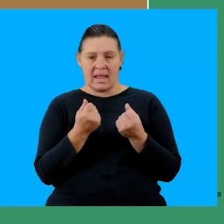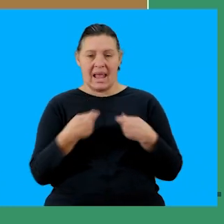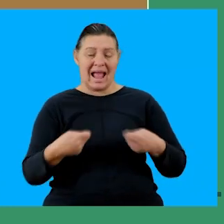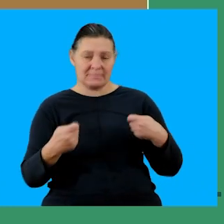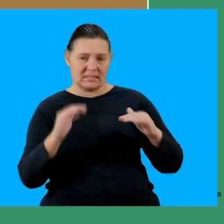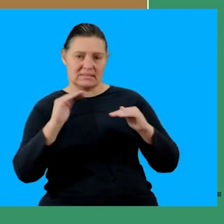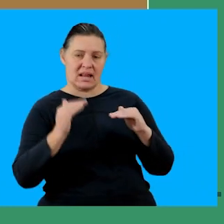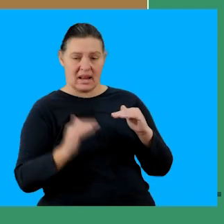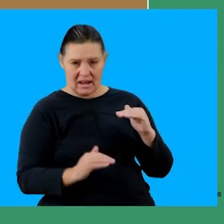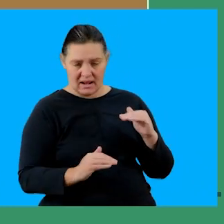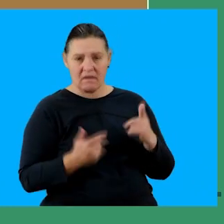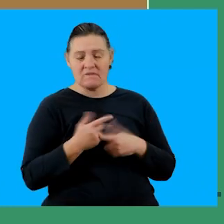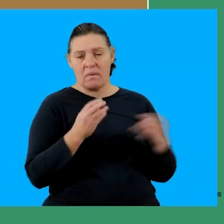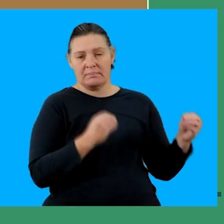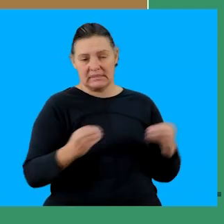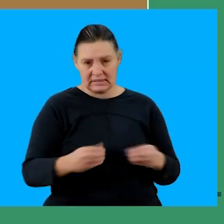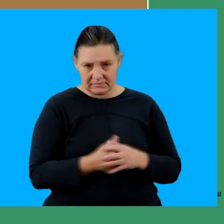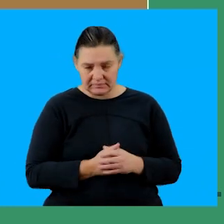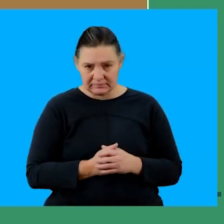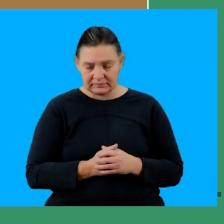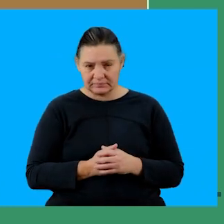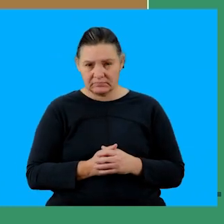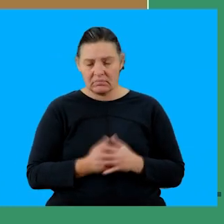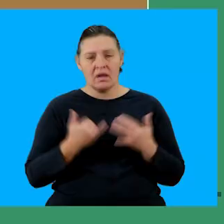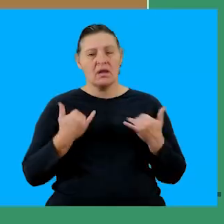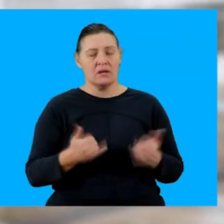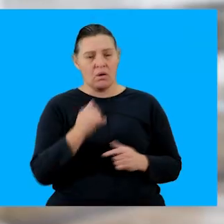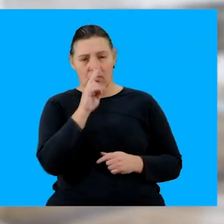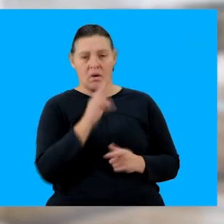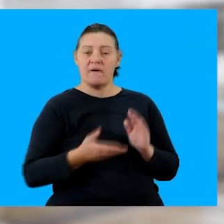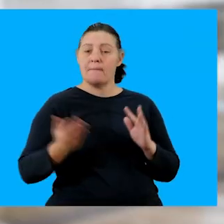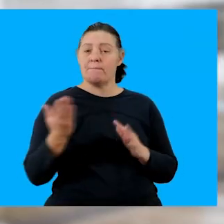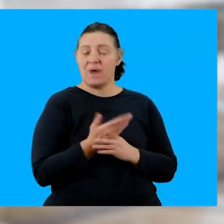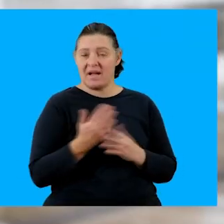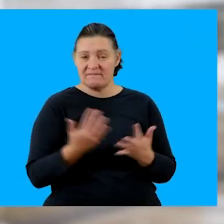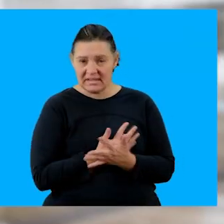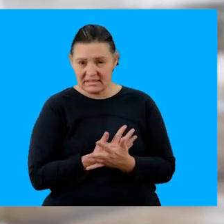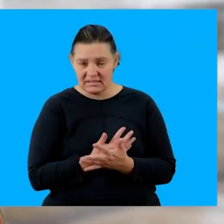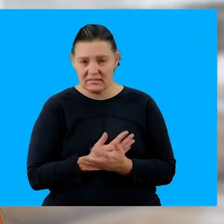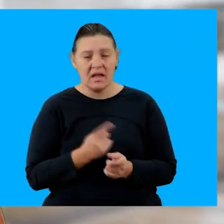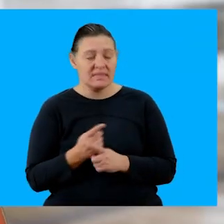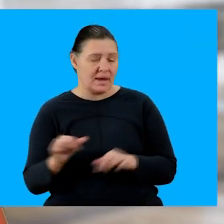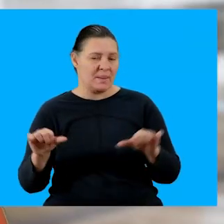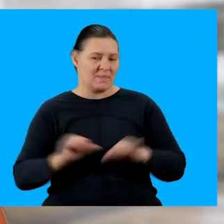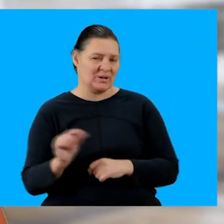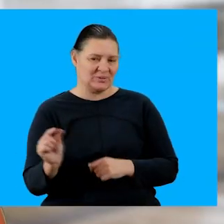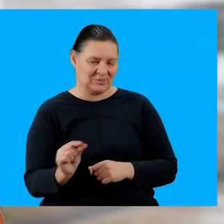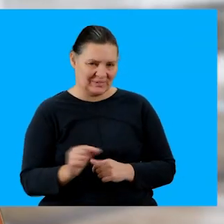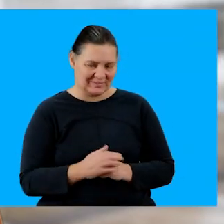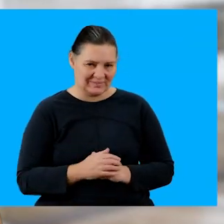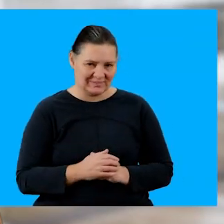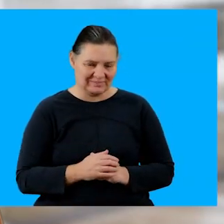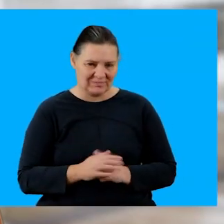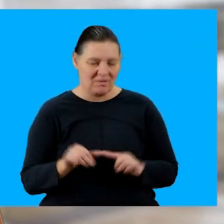on the cost or expenses of the business. Now let's just go for a quick ad break and we will be